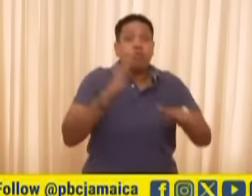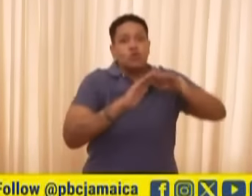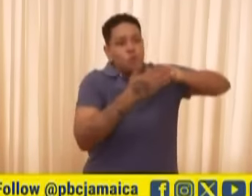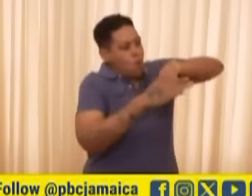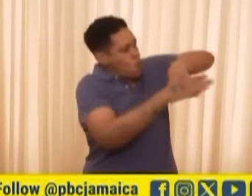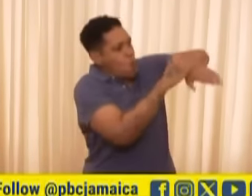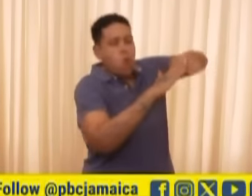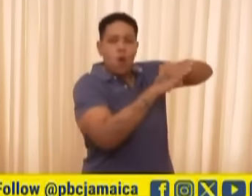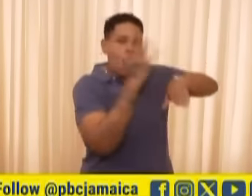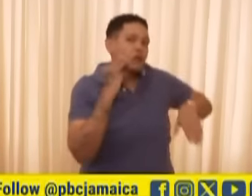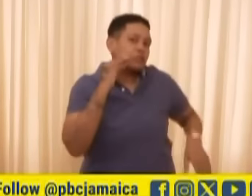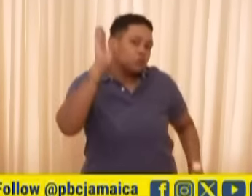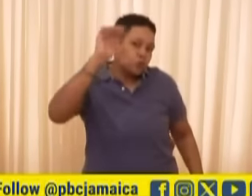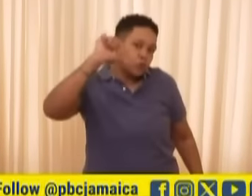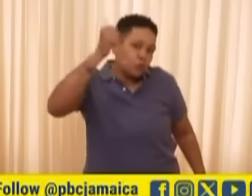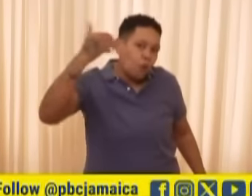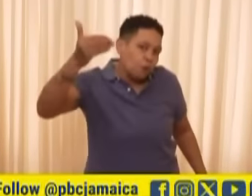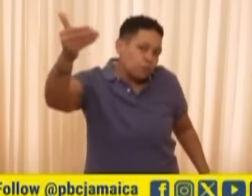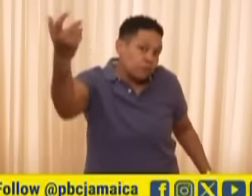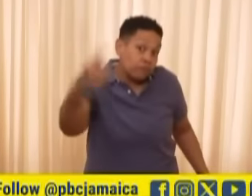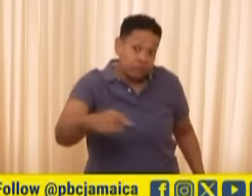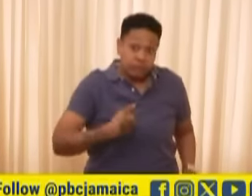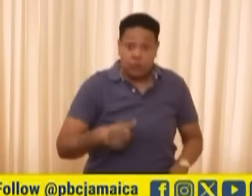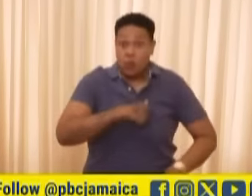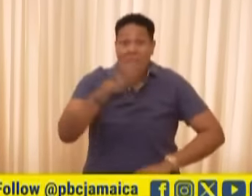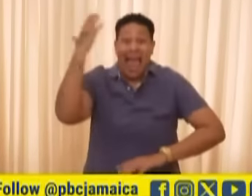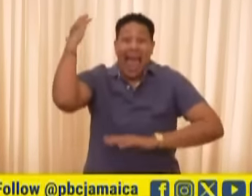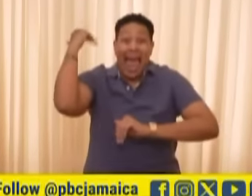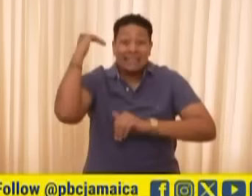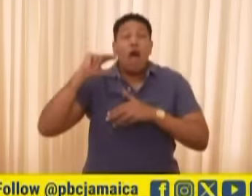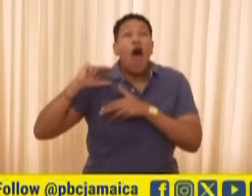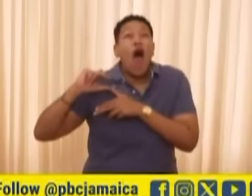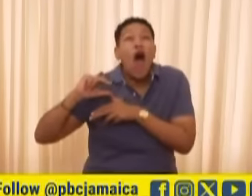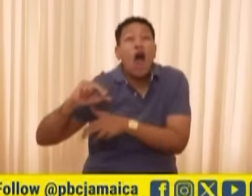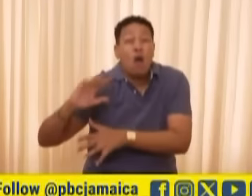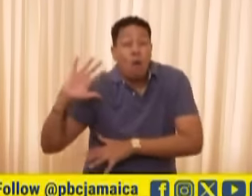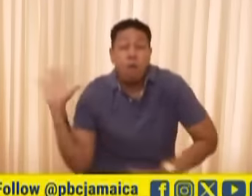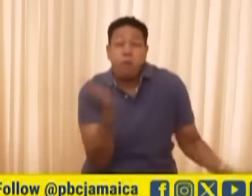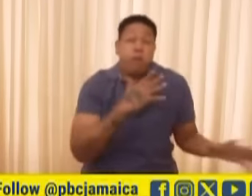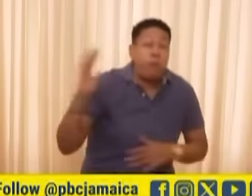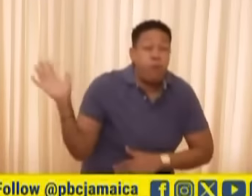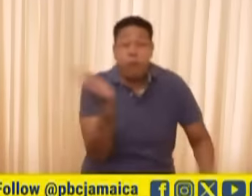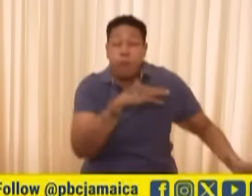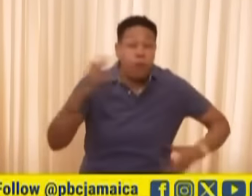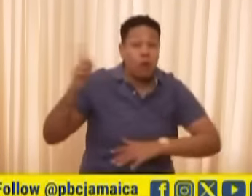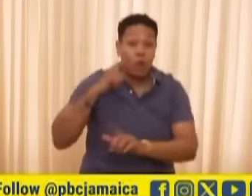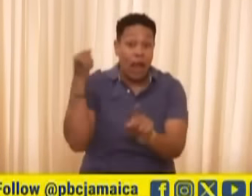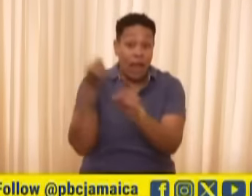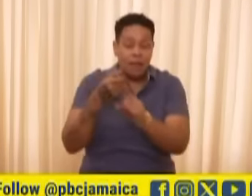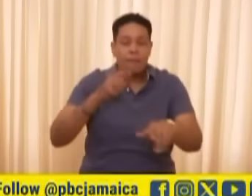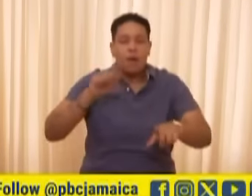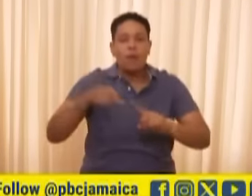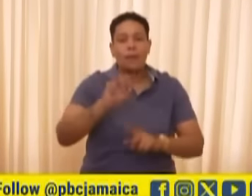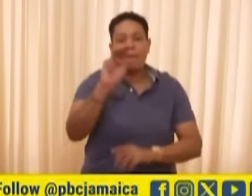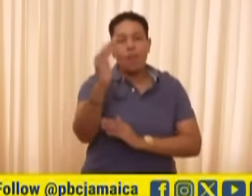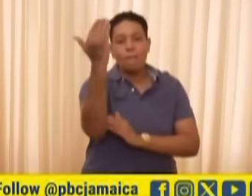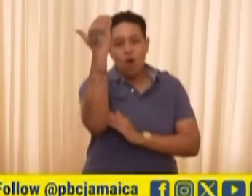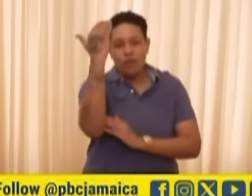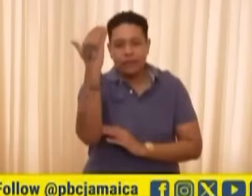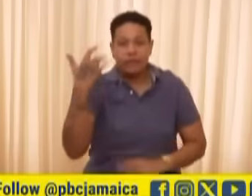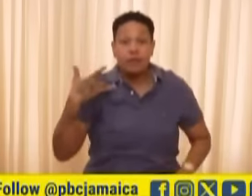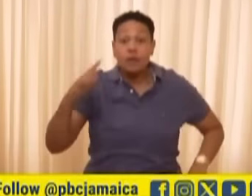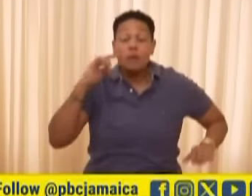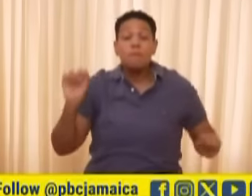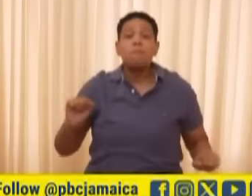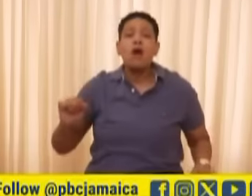We expect that we will experience the hurricane force winds starting to impact the island on Monday morning. It's likely